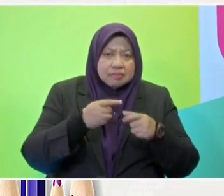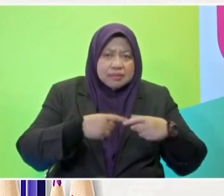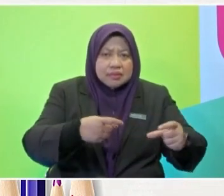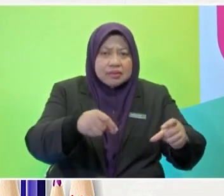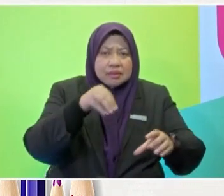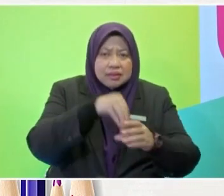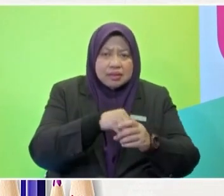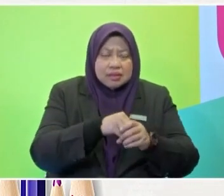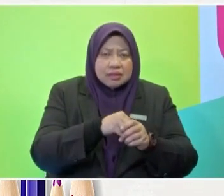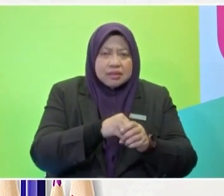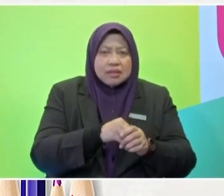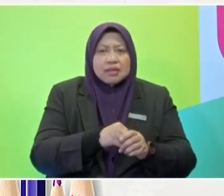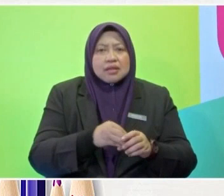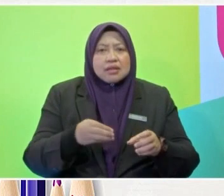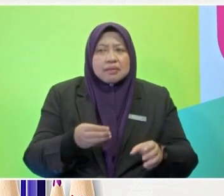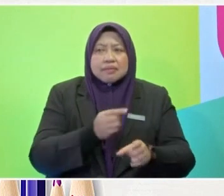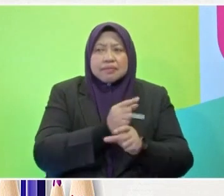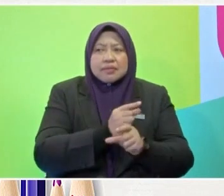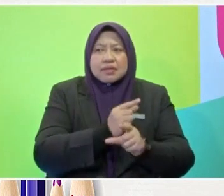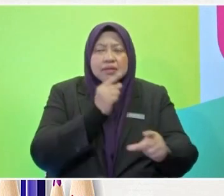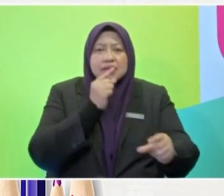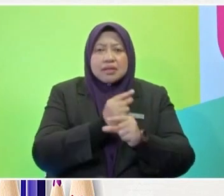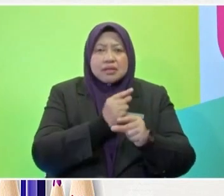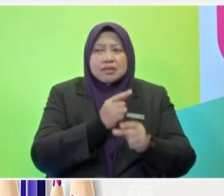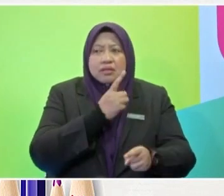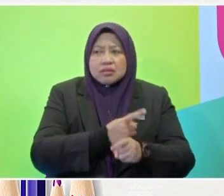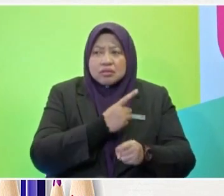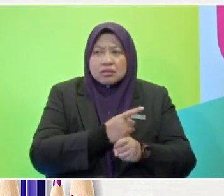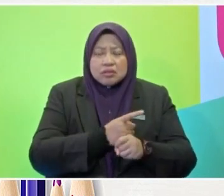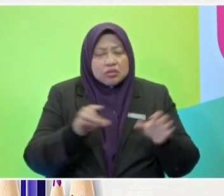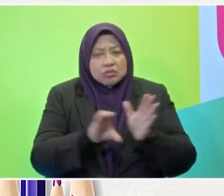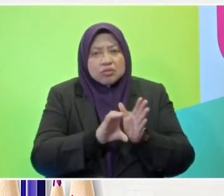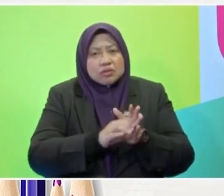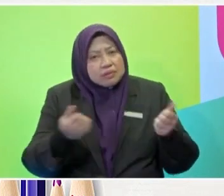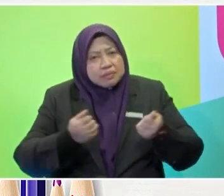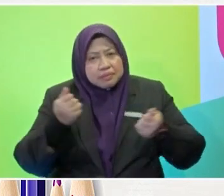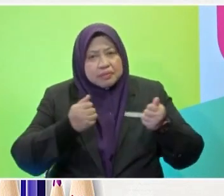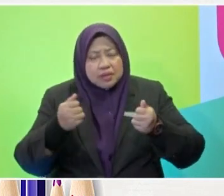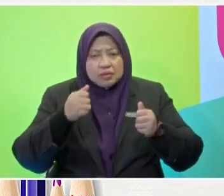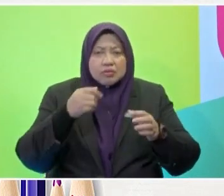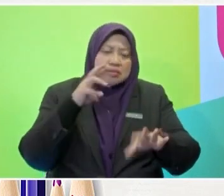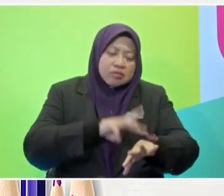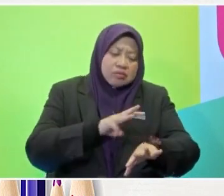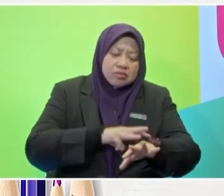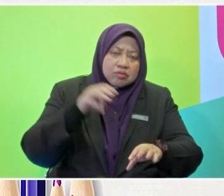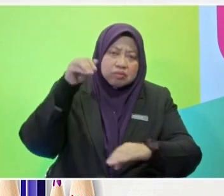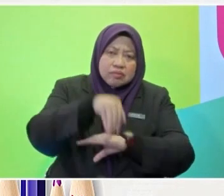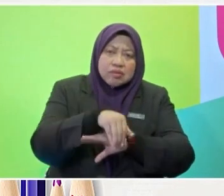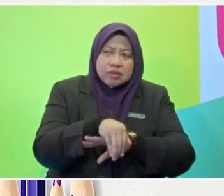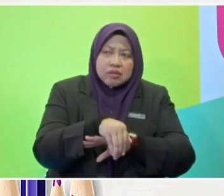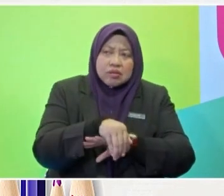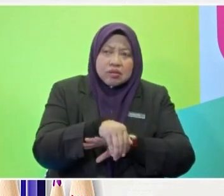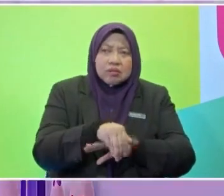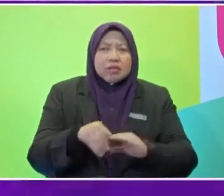when I'm driving at night and I need to see what's in front of the road, what's in front of my car on the road, the lights of my